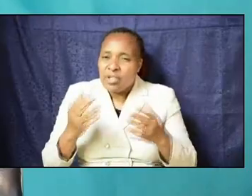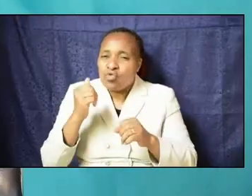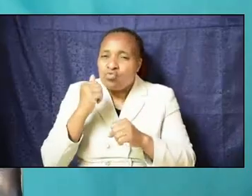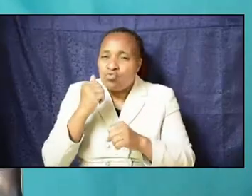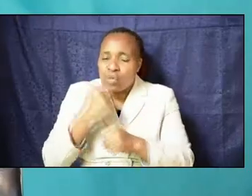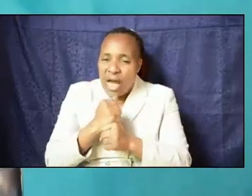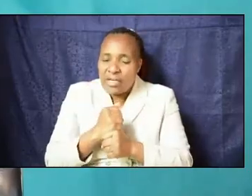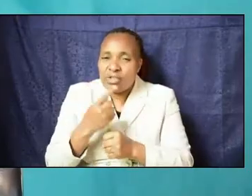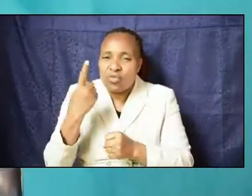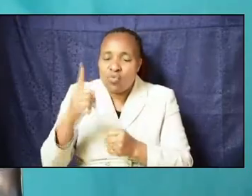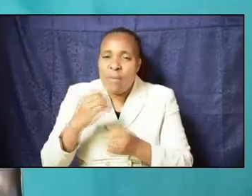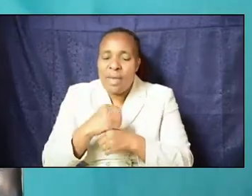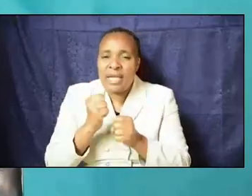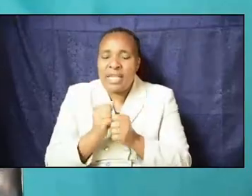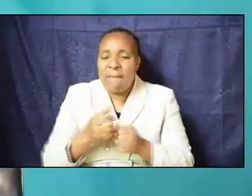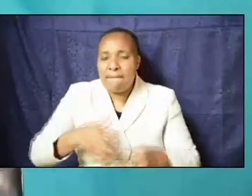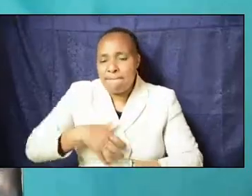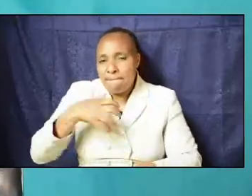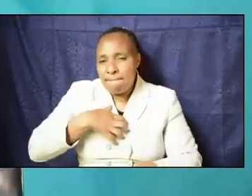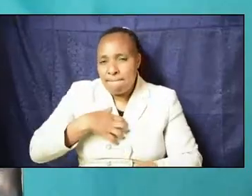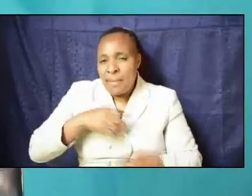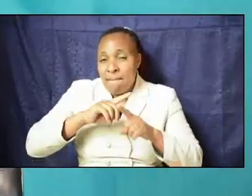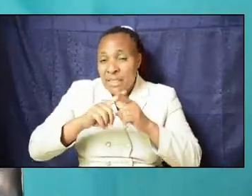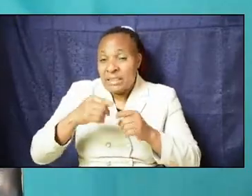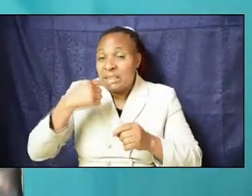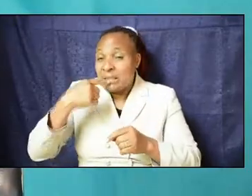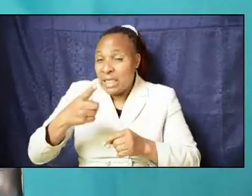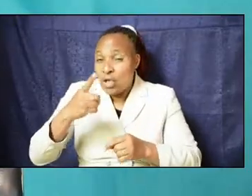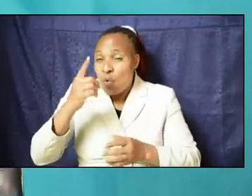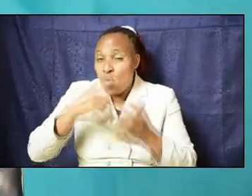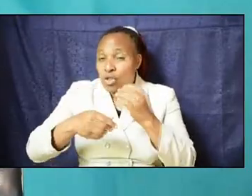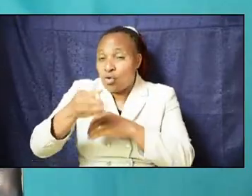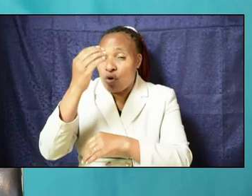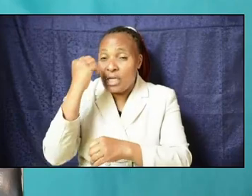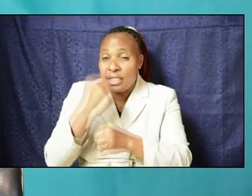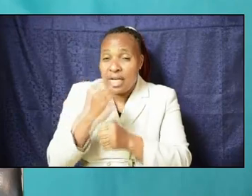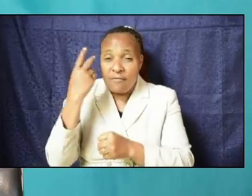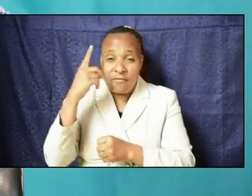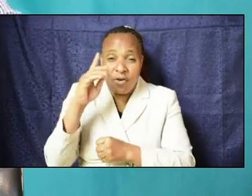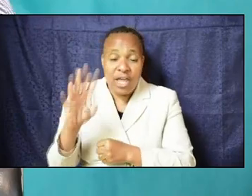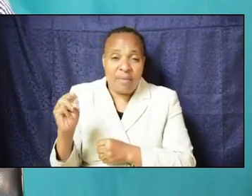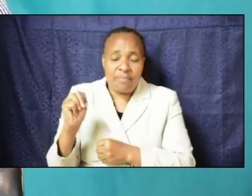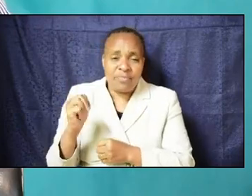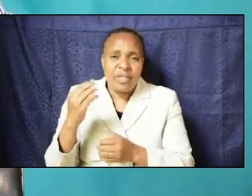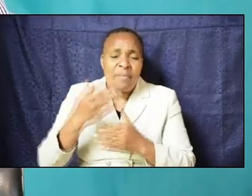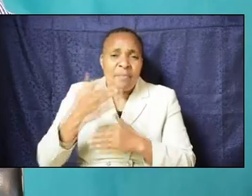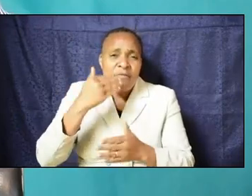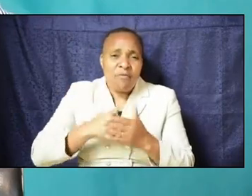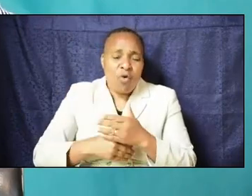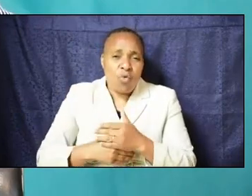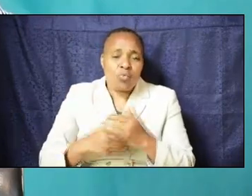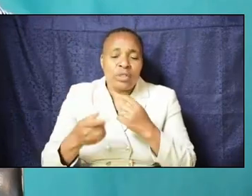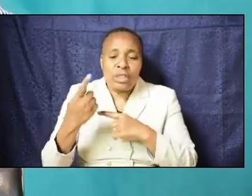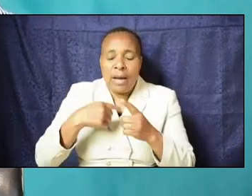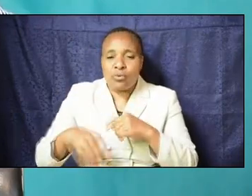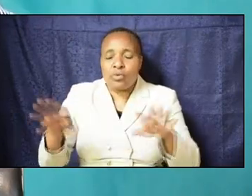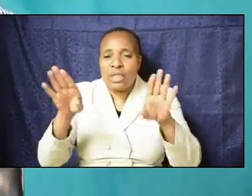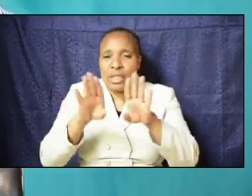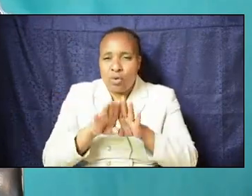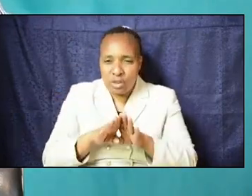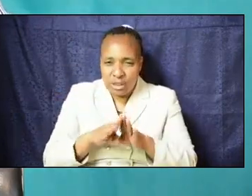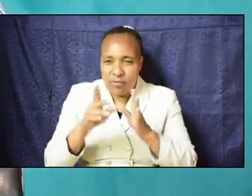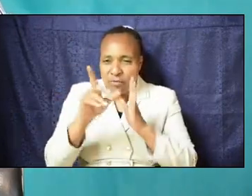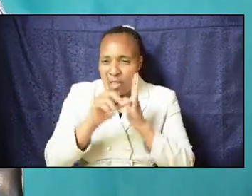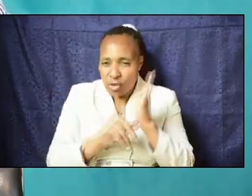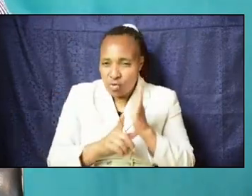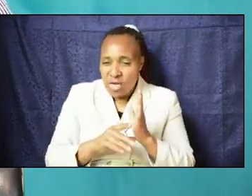them, except just telling them what God had done for him. Even before we come to the end of this lesson,